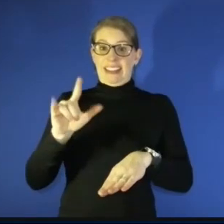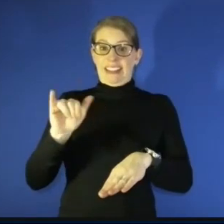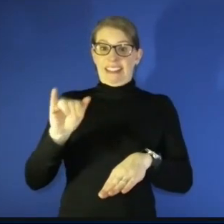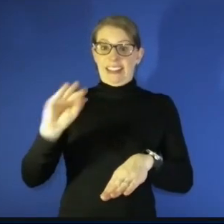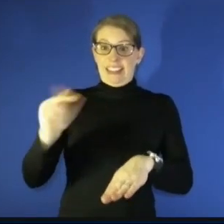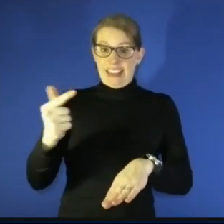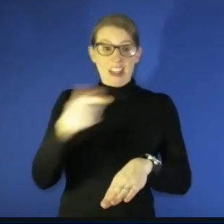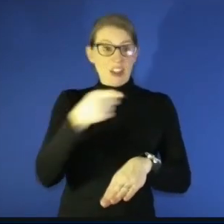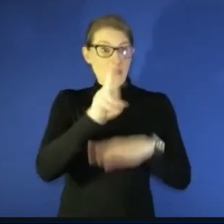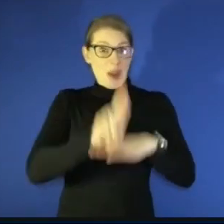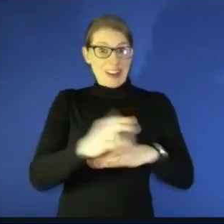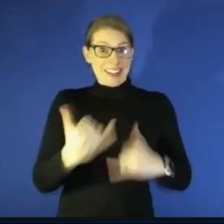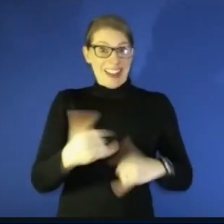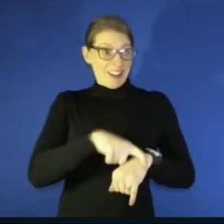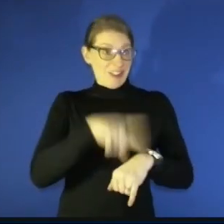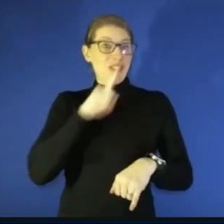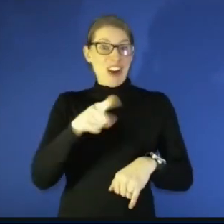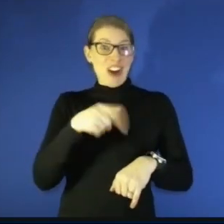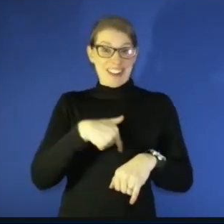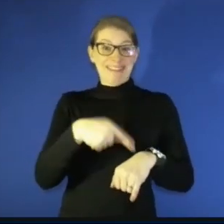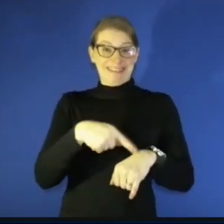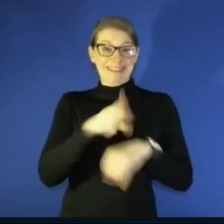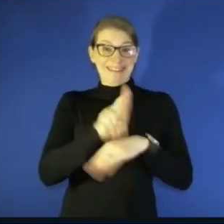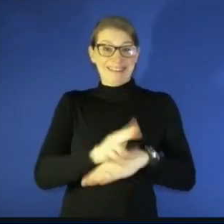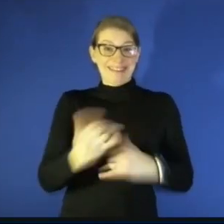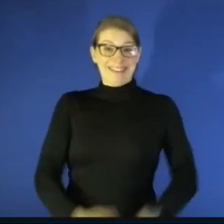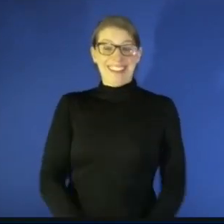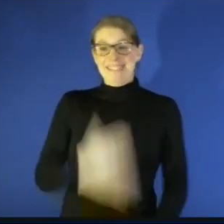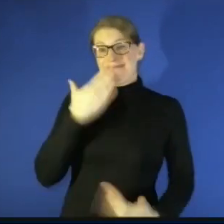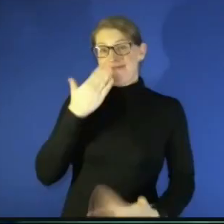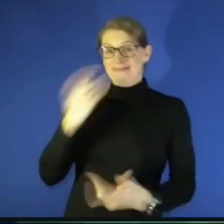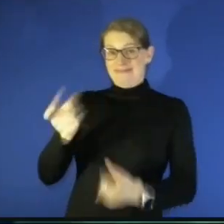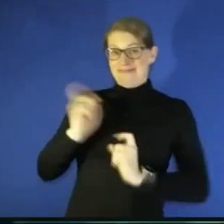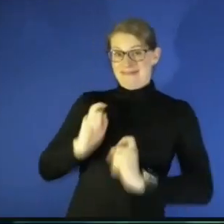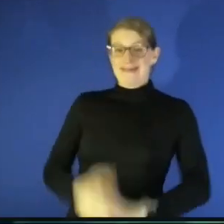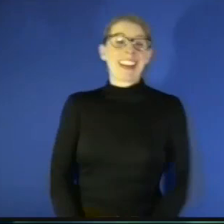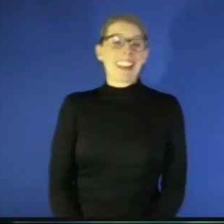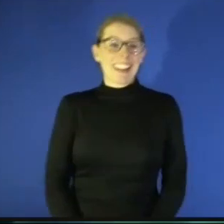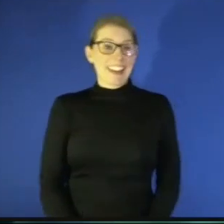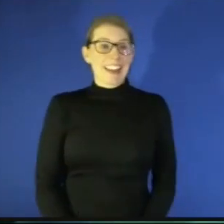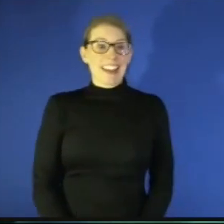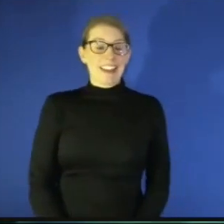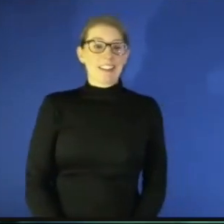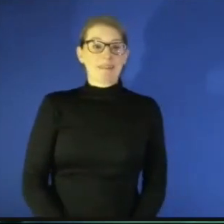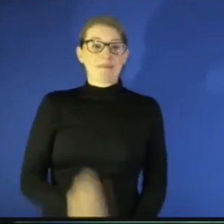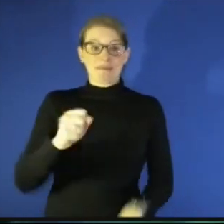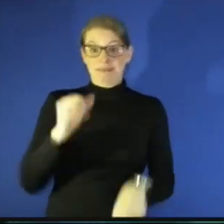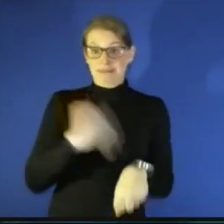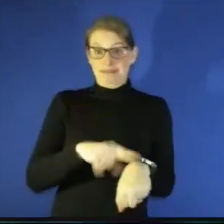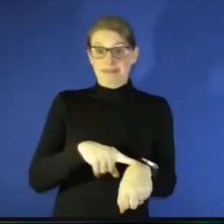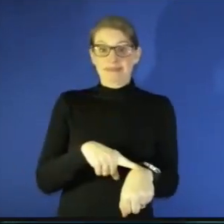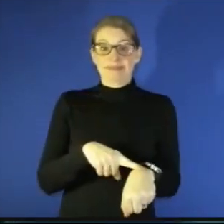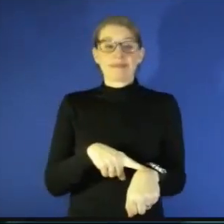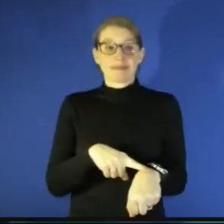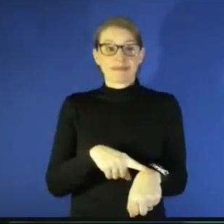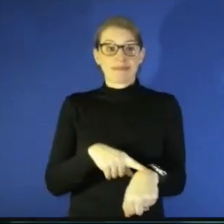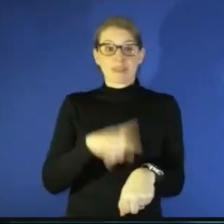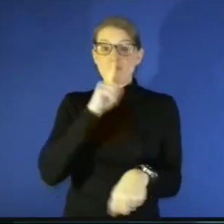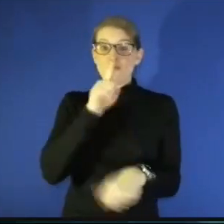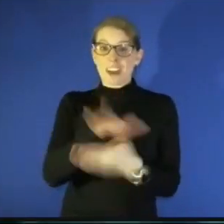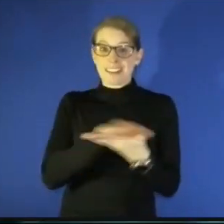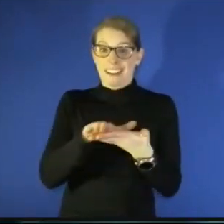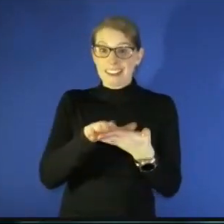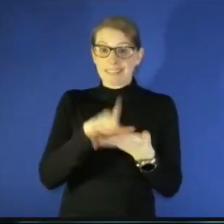Sure. Yeah. Thanks so much, guys. Yeah, that was very nice. Very